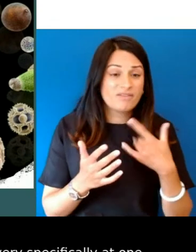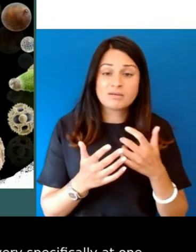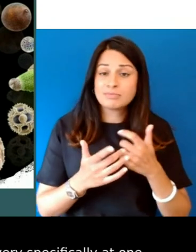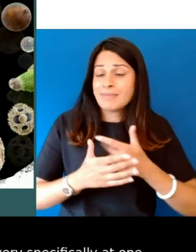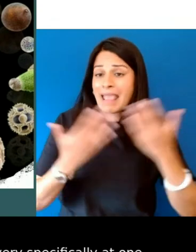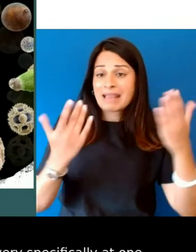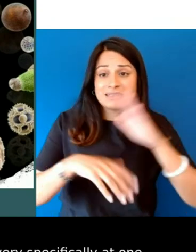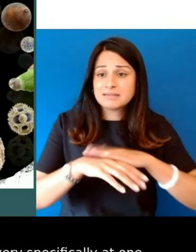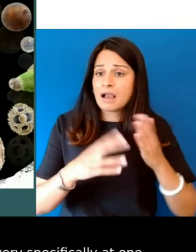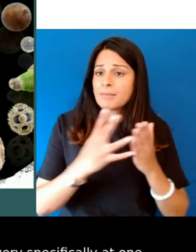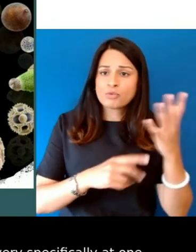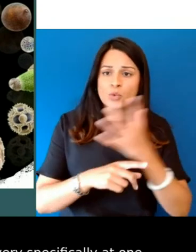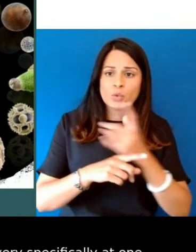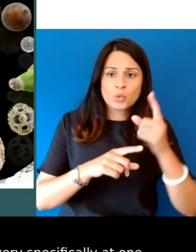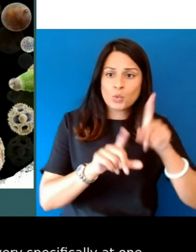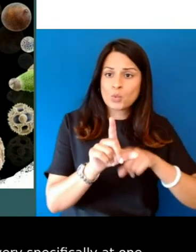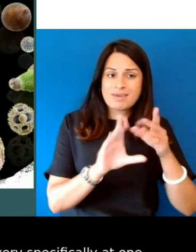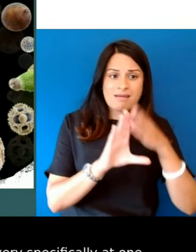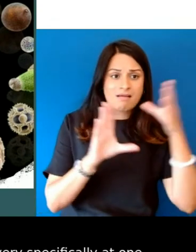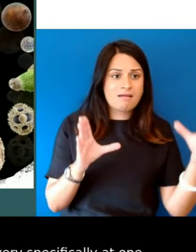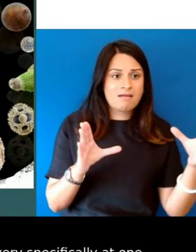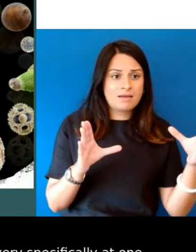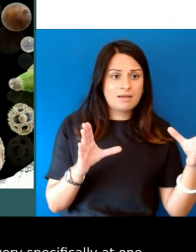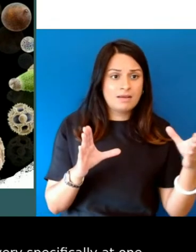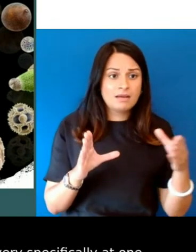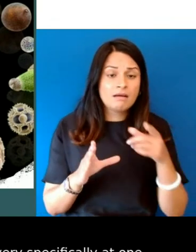symptoms are intermittent or persistent